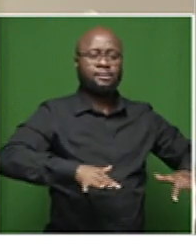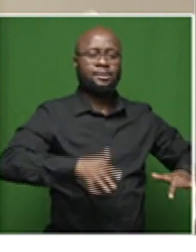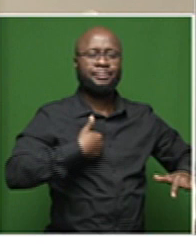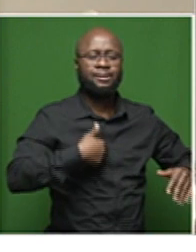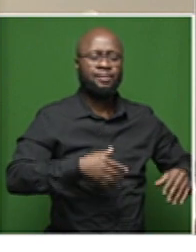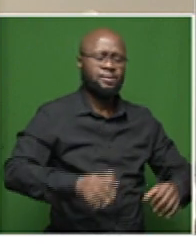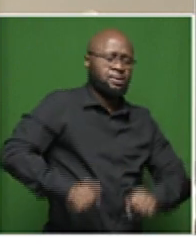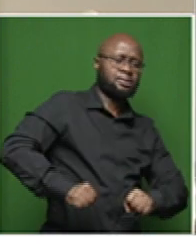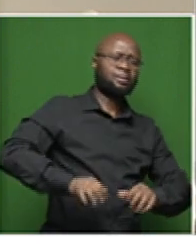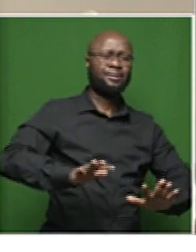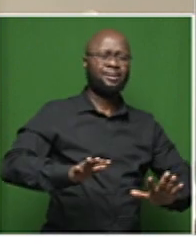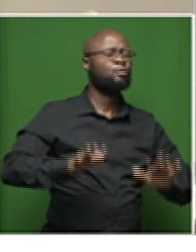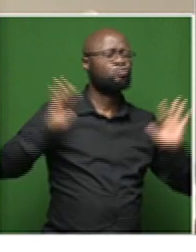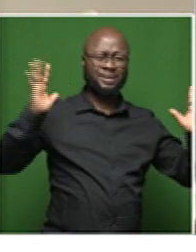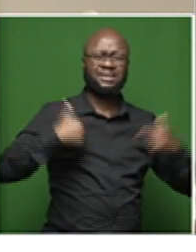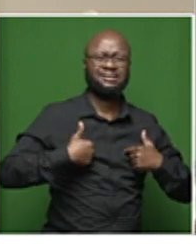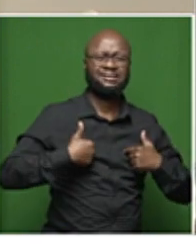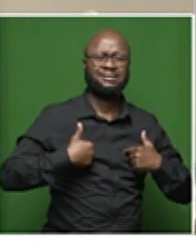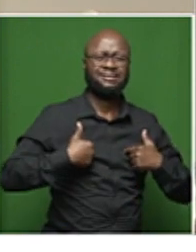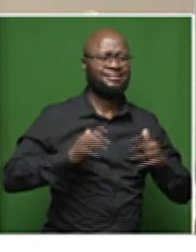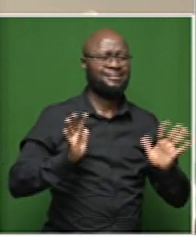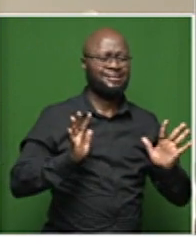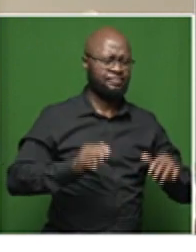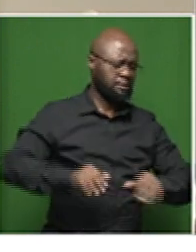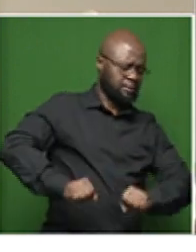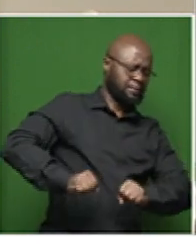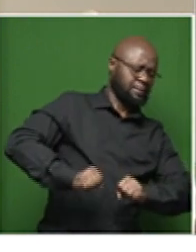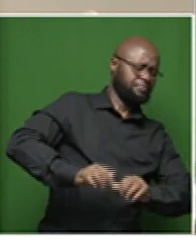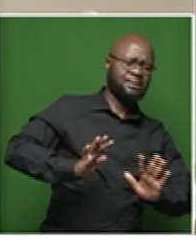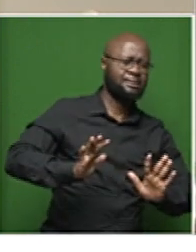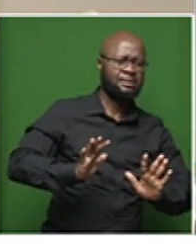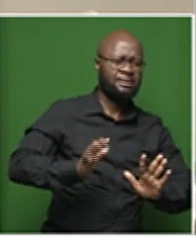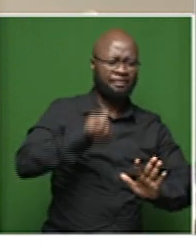So I just take the medication because it helps.